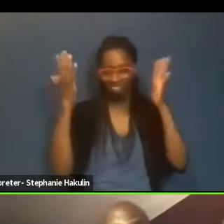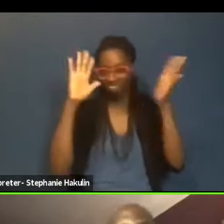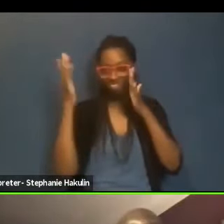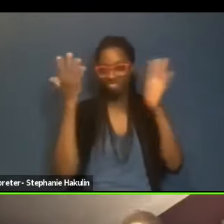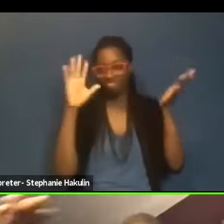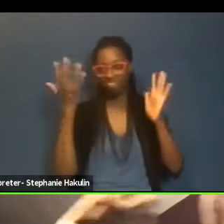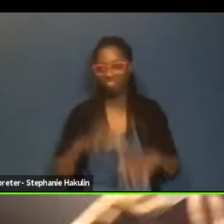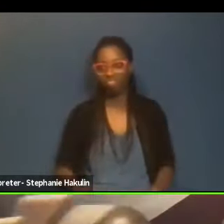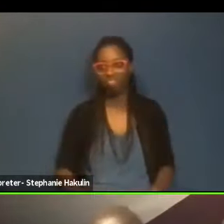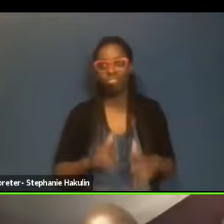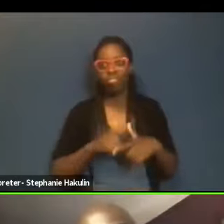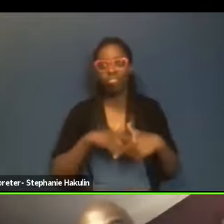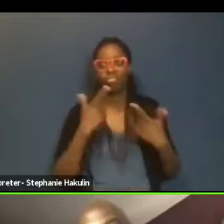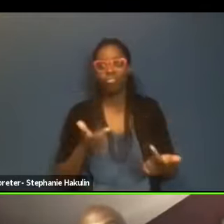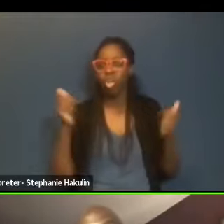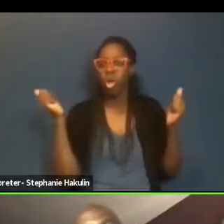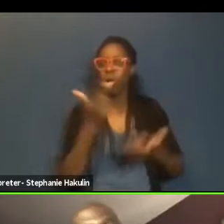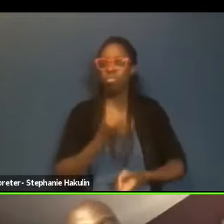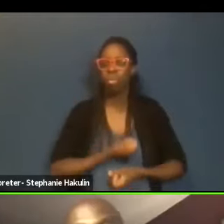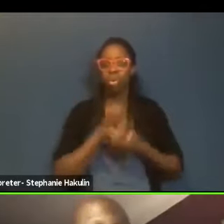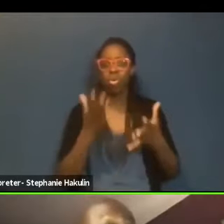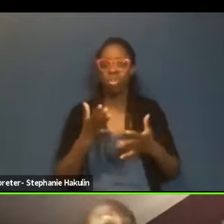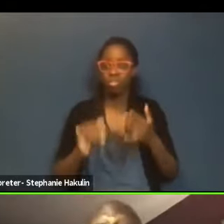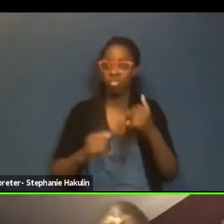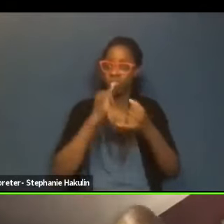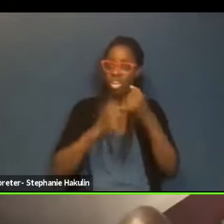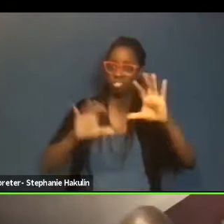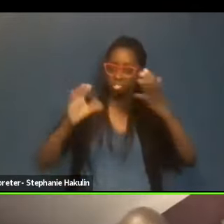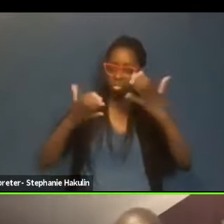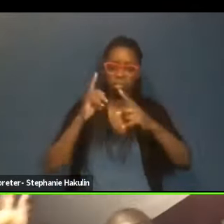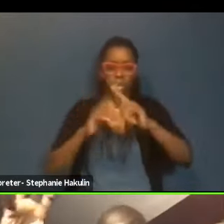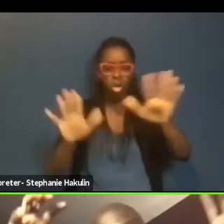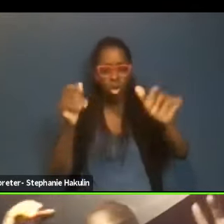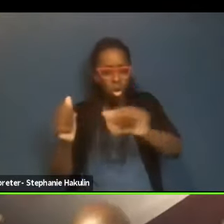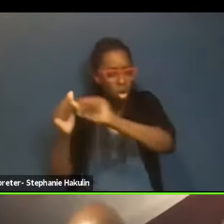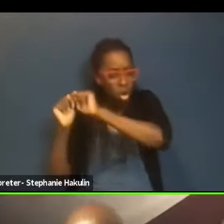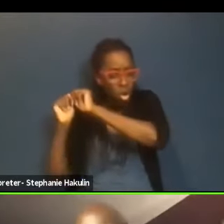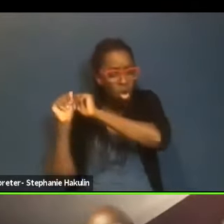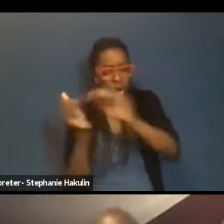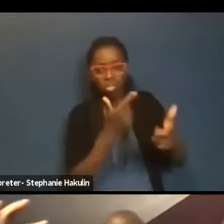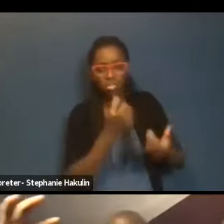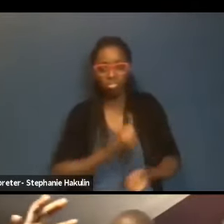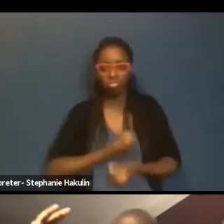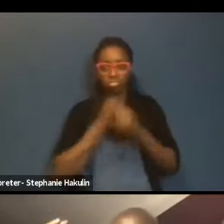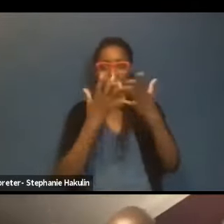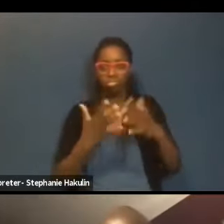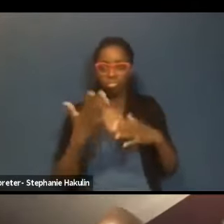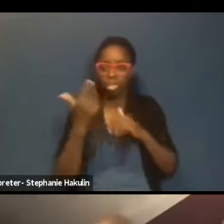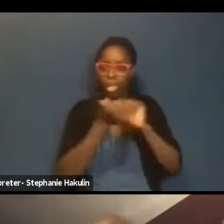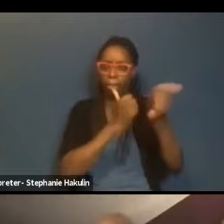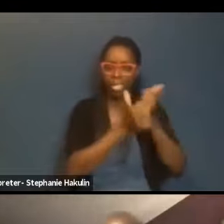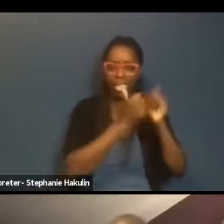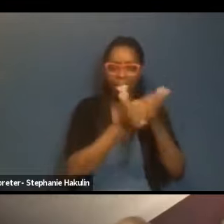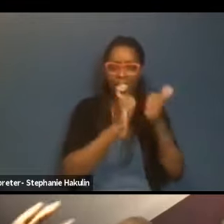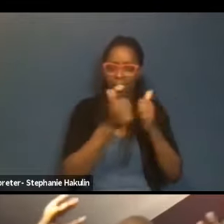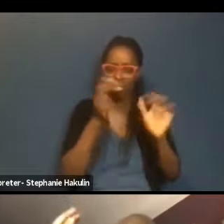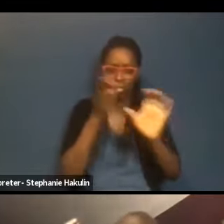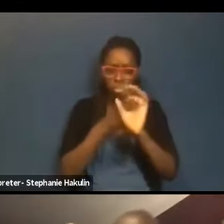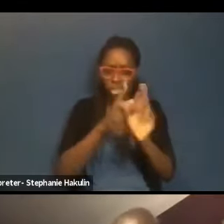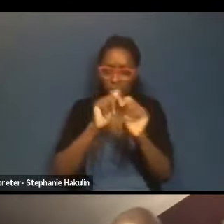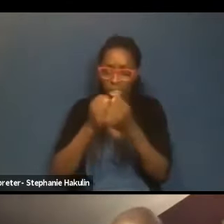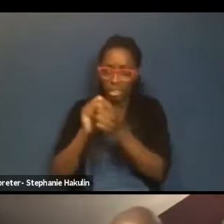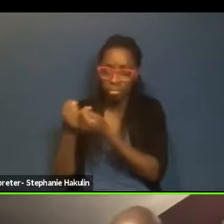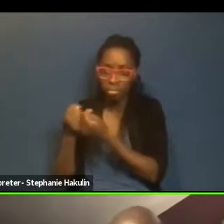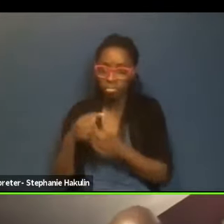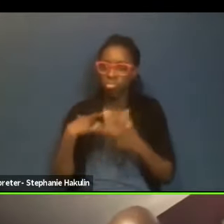final stage, but every single poet that competed to be part of your team. Thanks to all the teams. Thanks for all